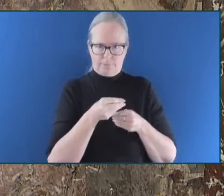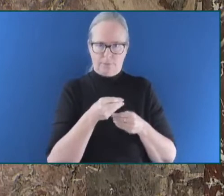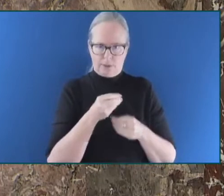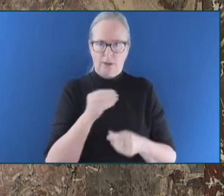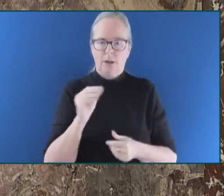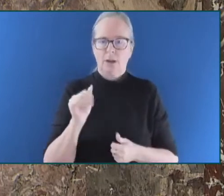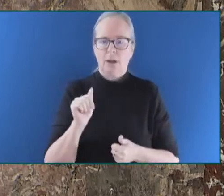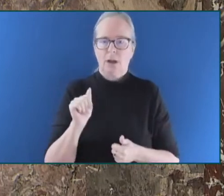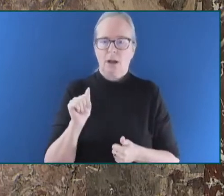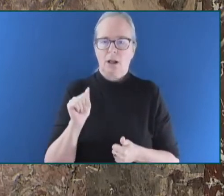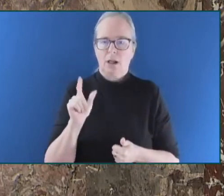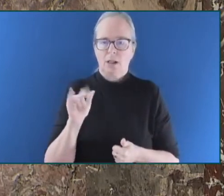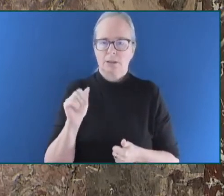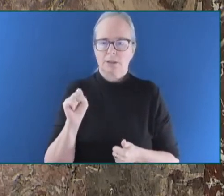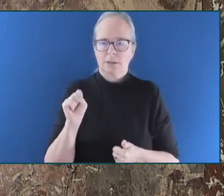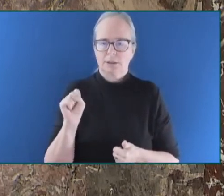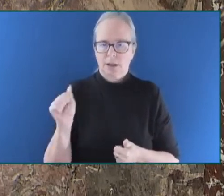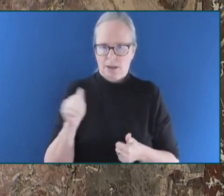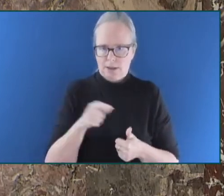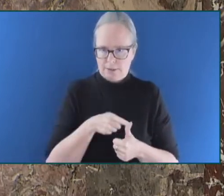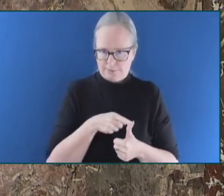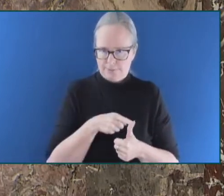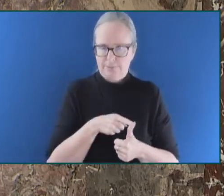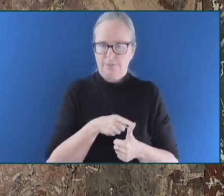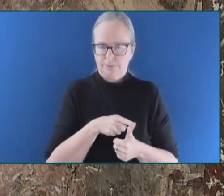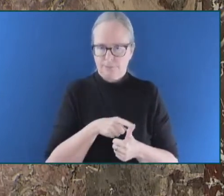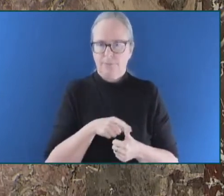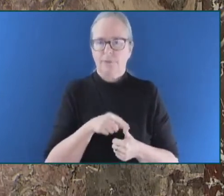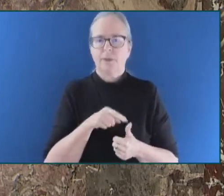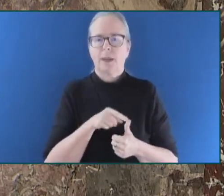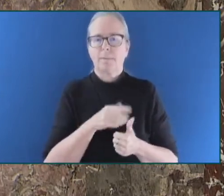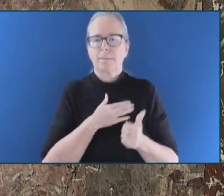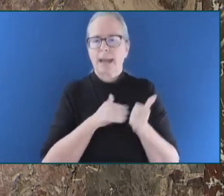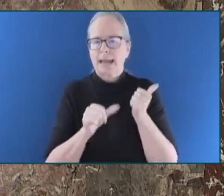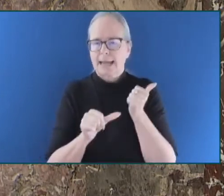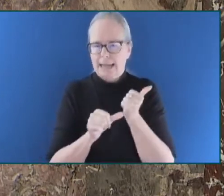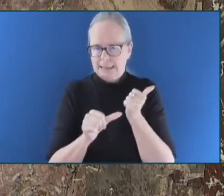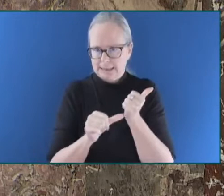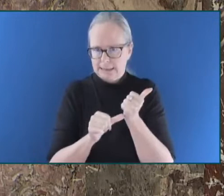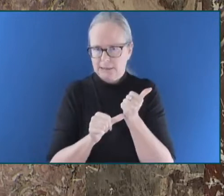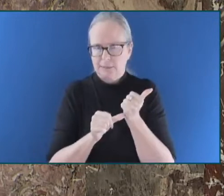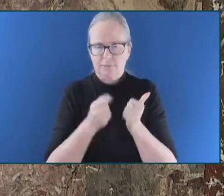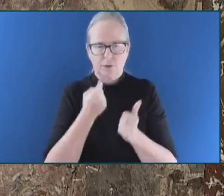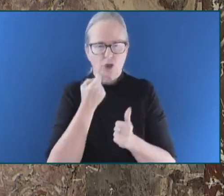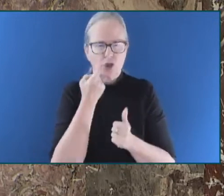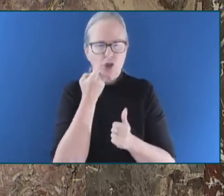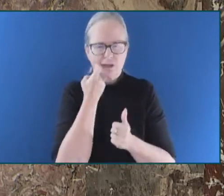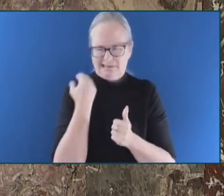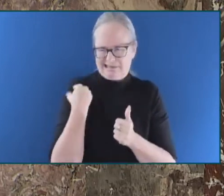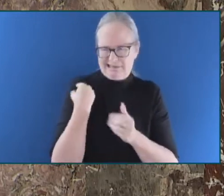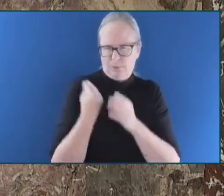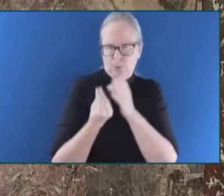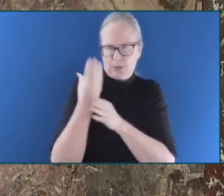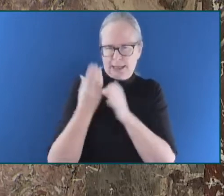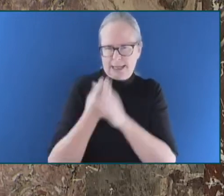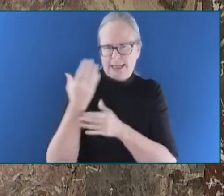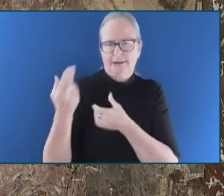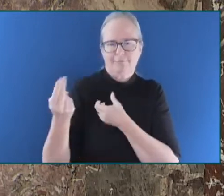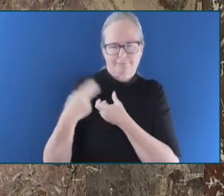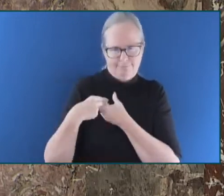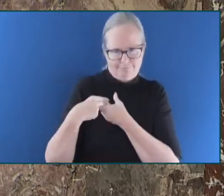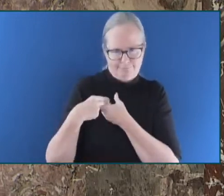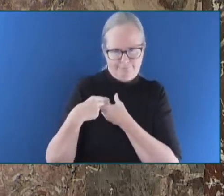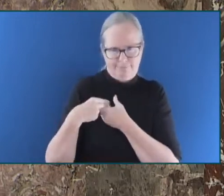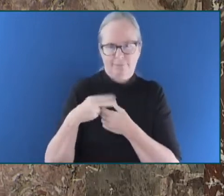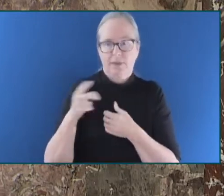and joined us last spring. She is the person who gets to field numerous phone calls, many of them not